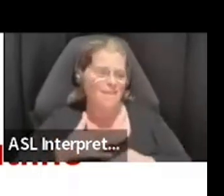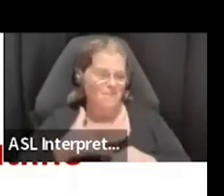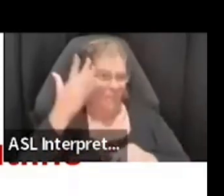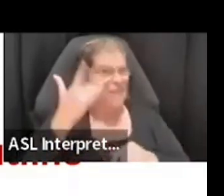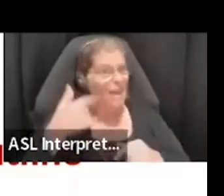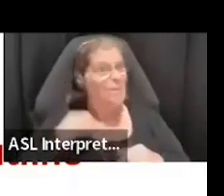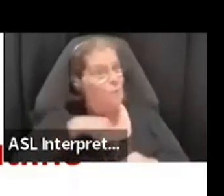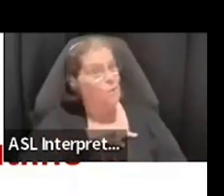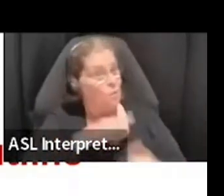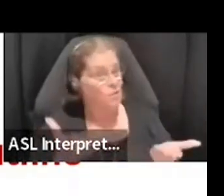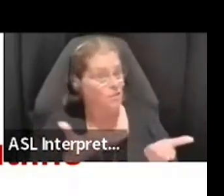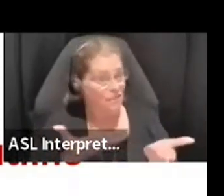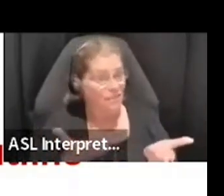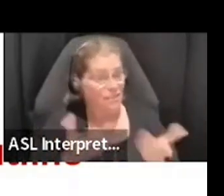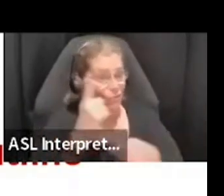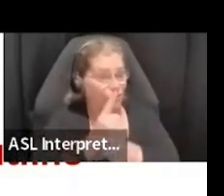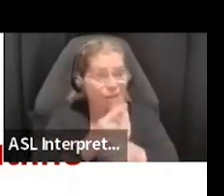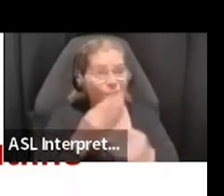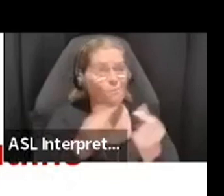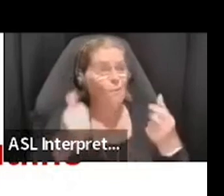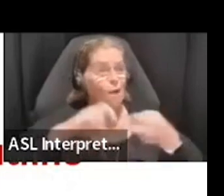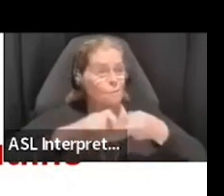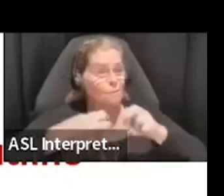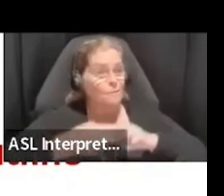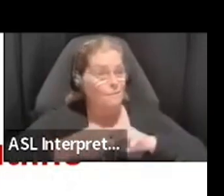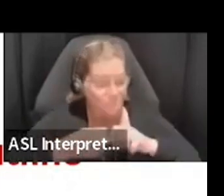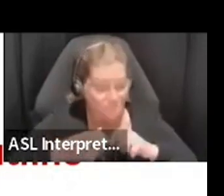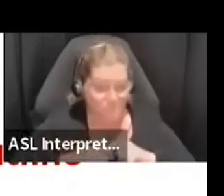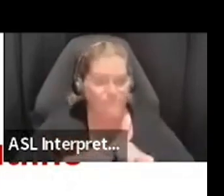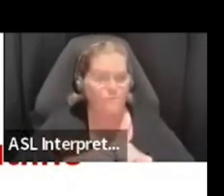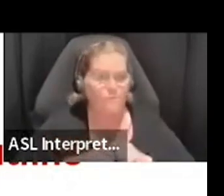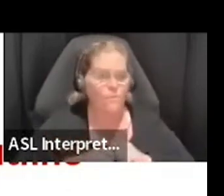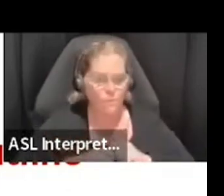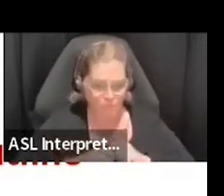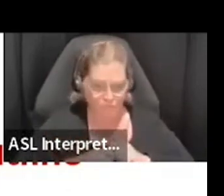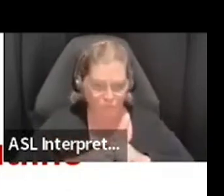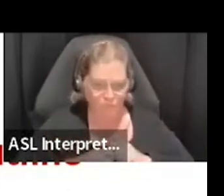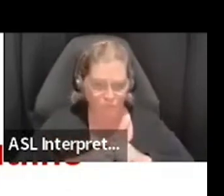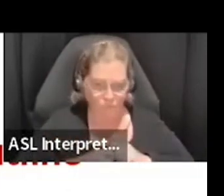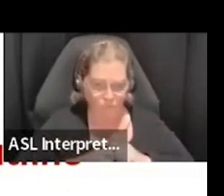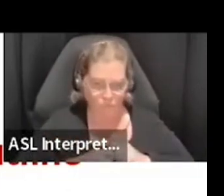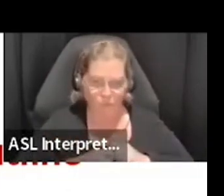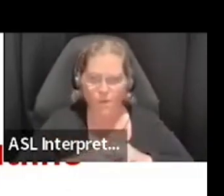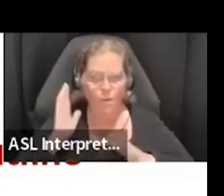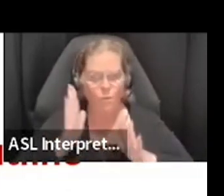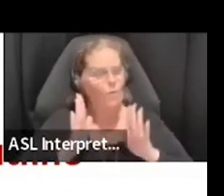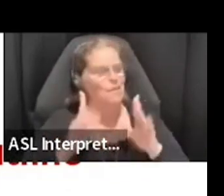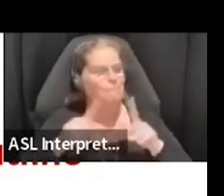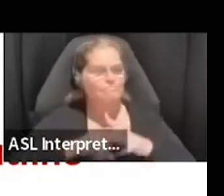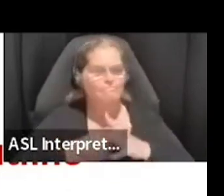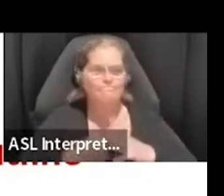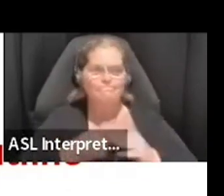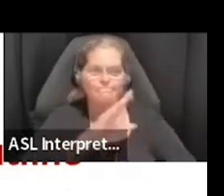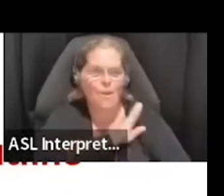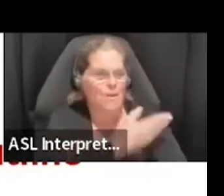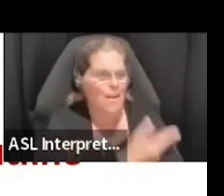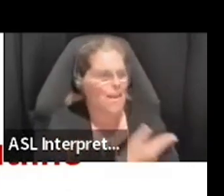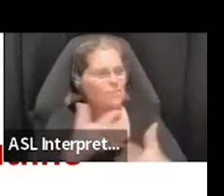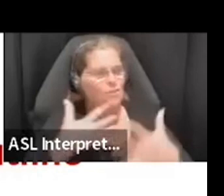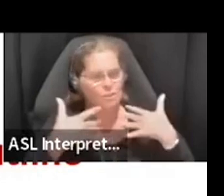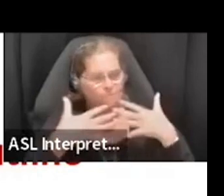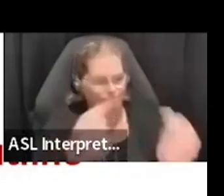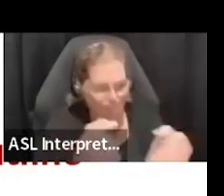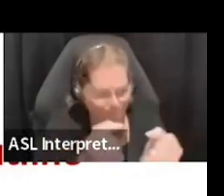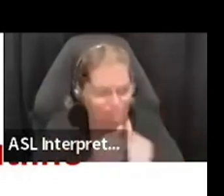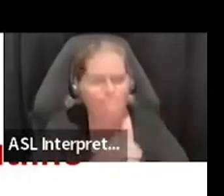do. And so we'll feed into all of that energy and get started. Dr. Hickman